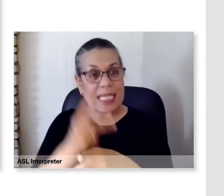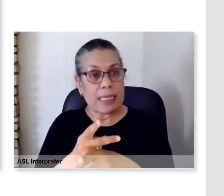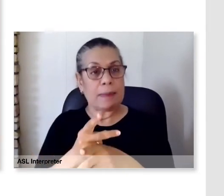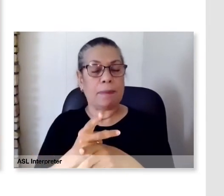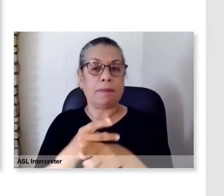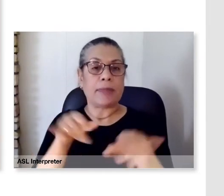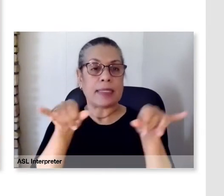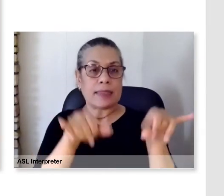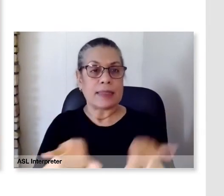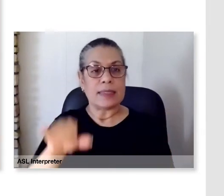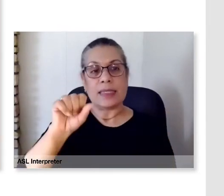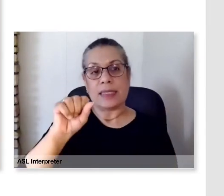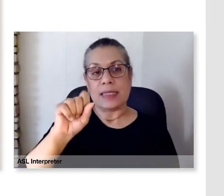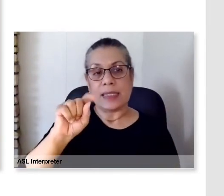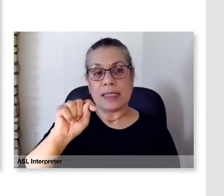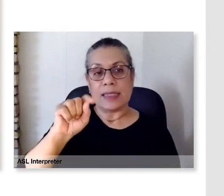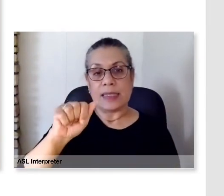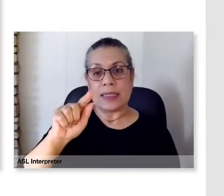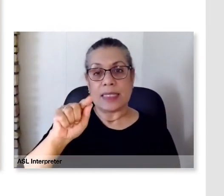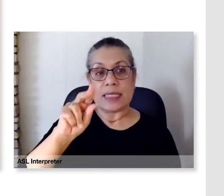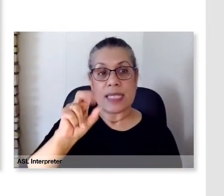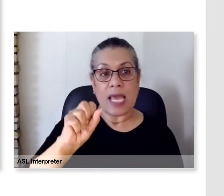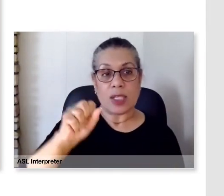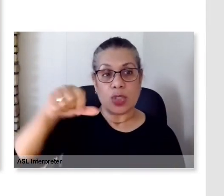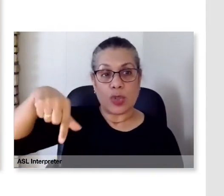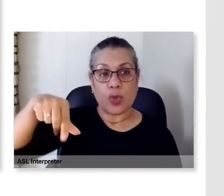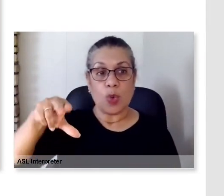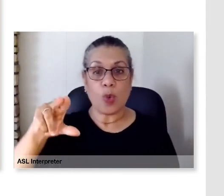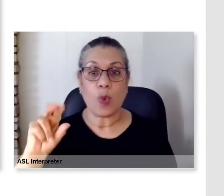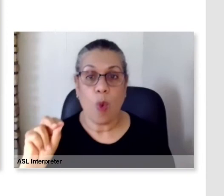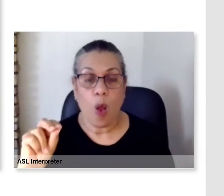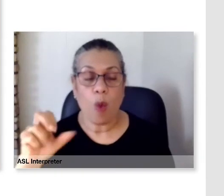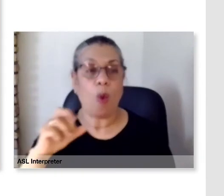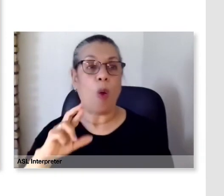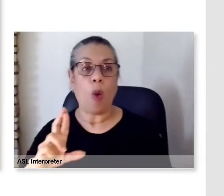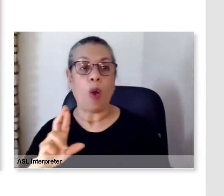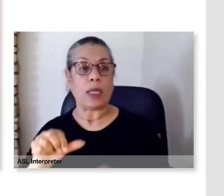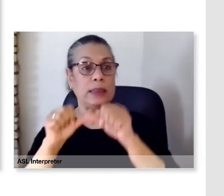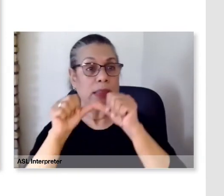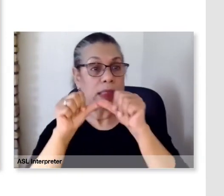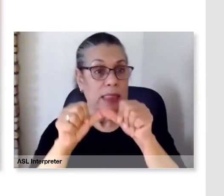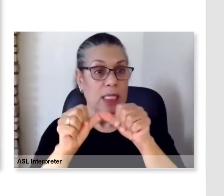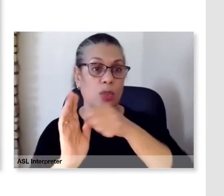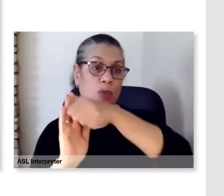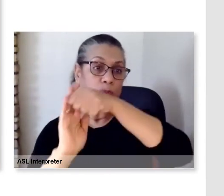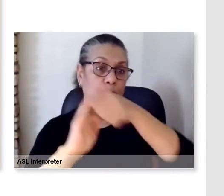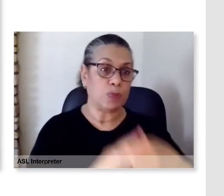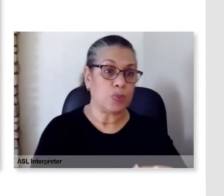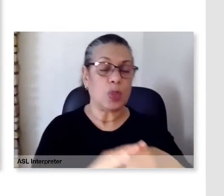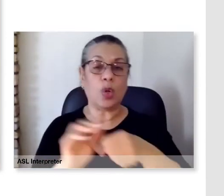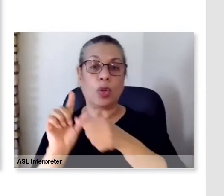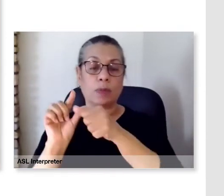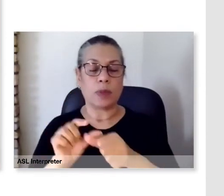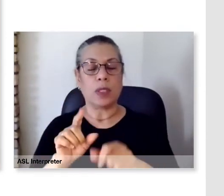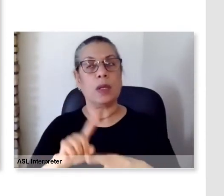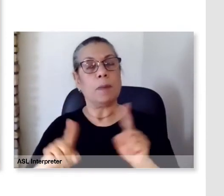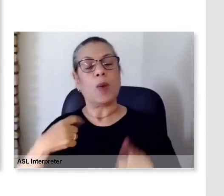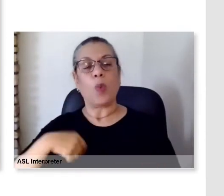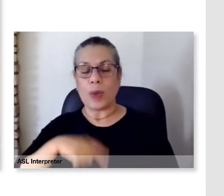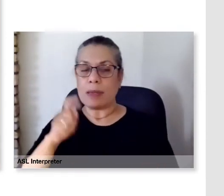reinforce power and inequality, or being used to subvert it and to transform it. And so it really has to be an